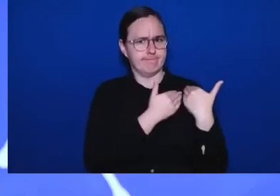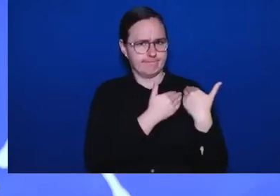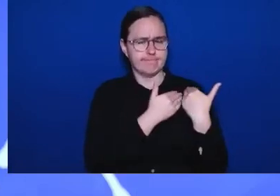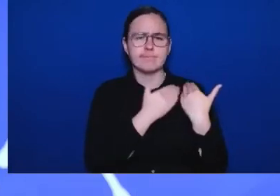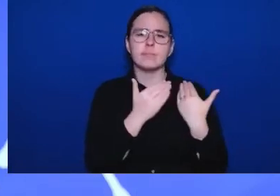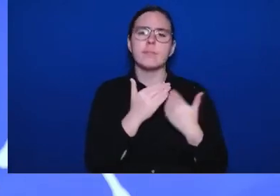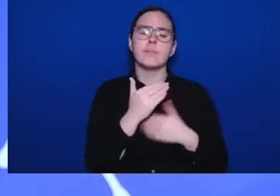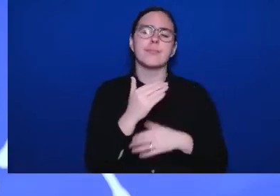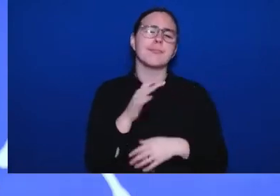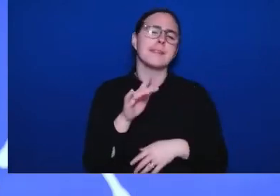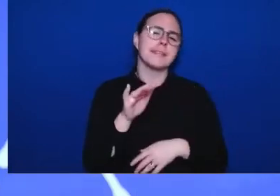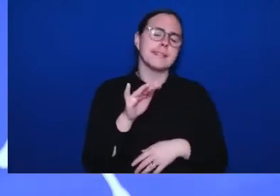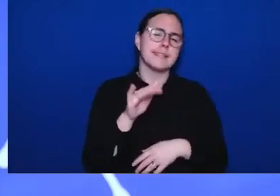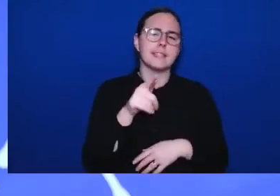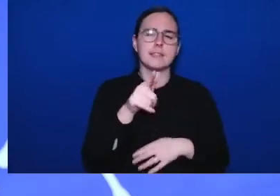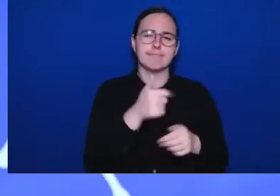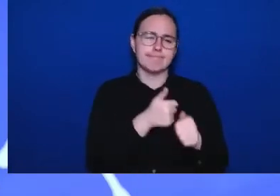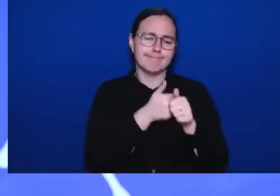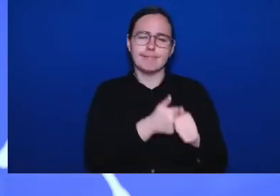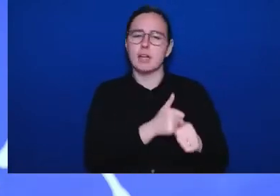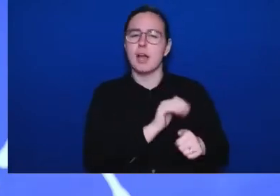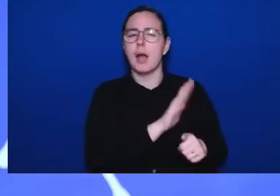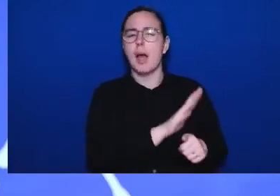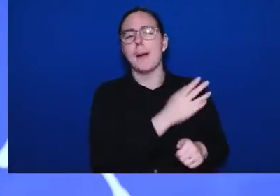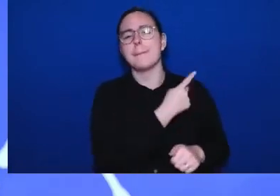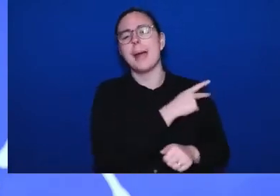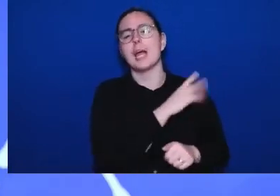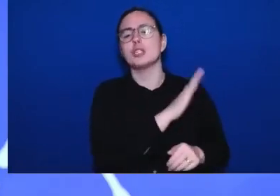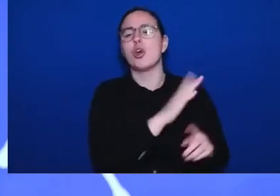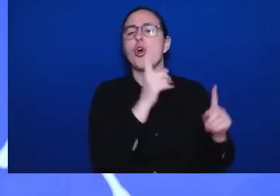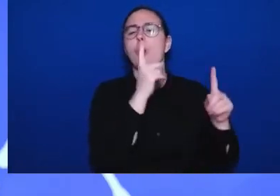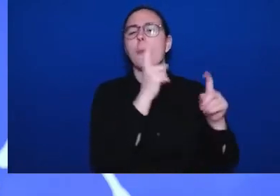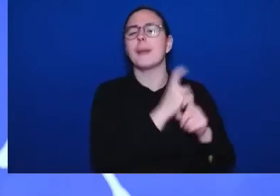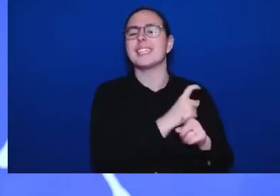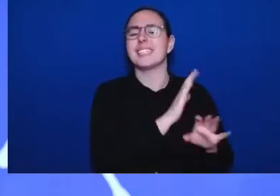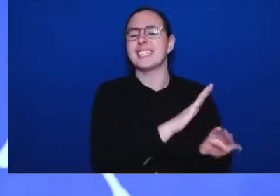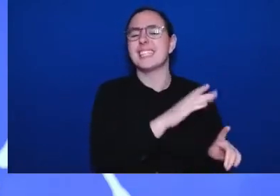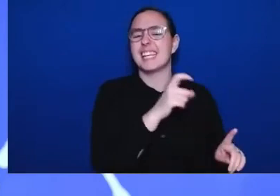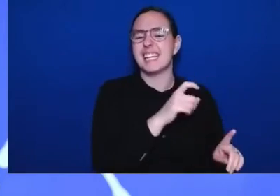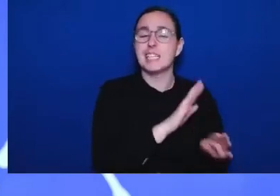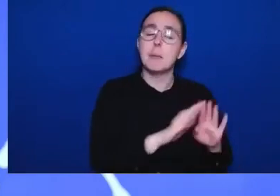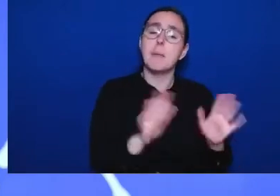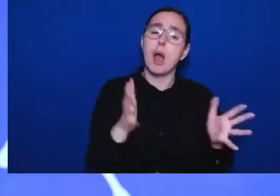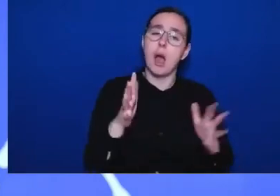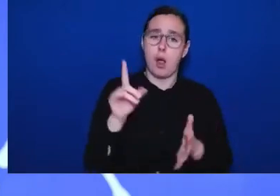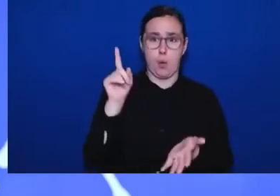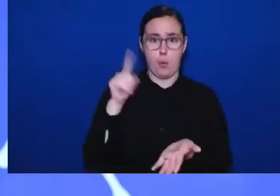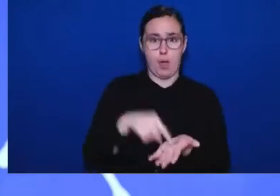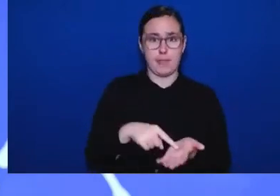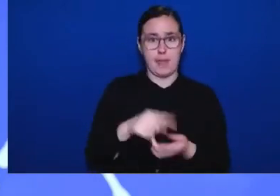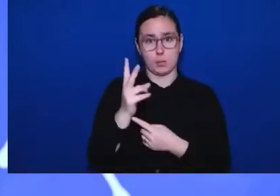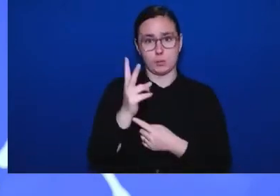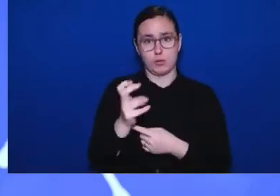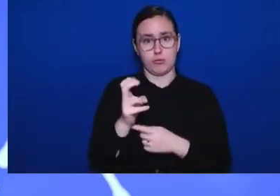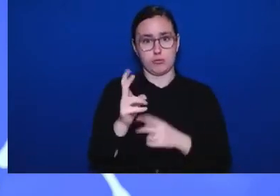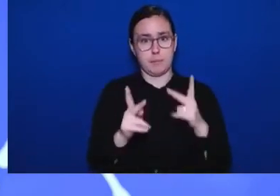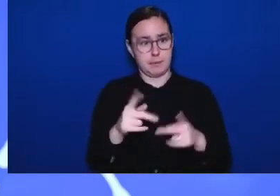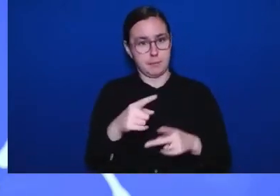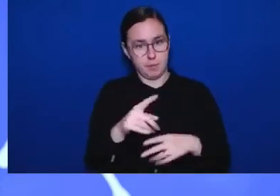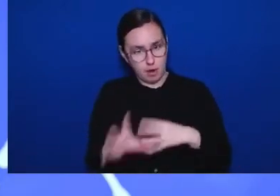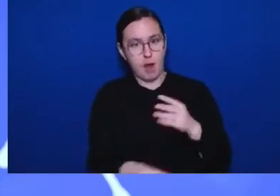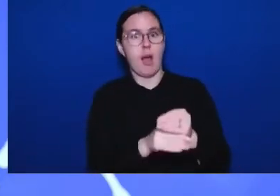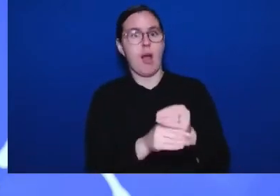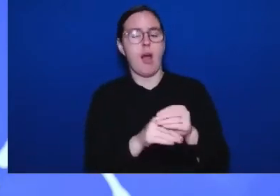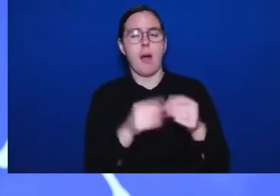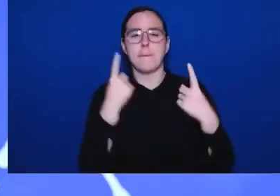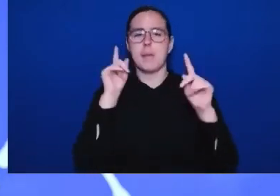than 1,200 patients. And so when you talk about adding doctors every year, that's what you're talking about in terms